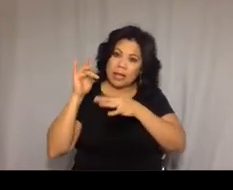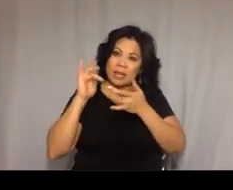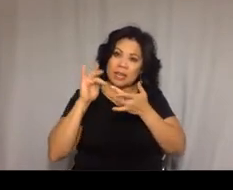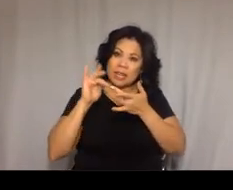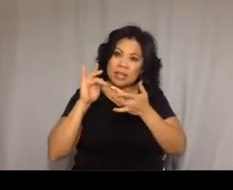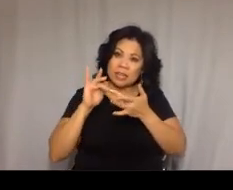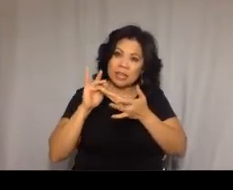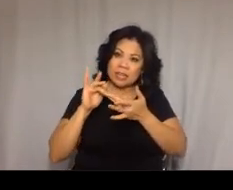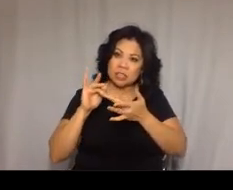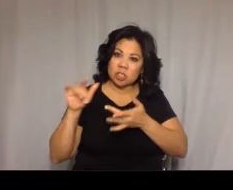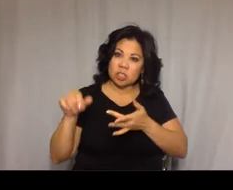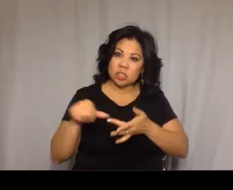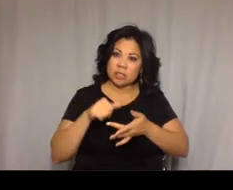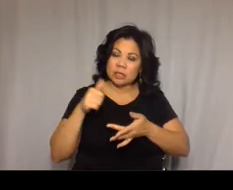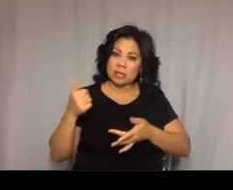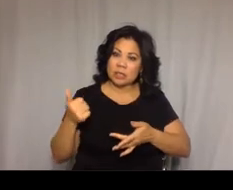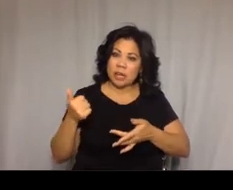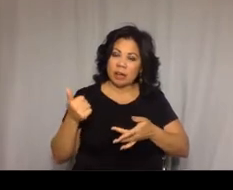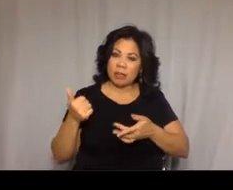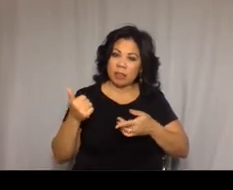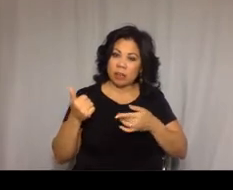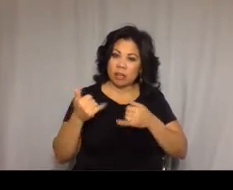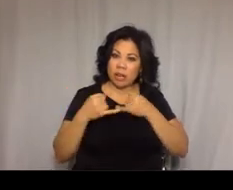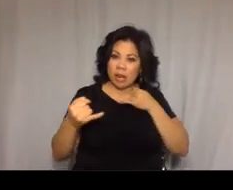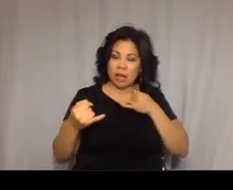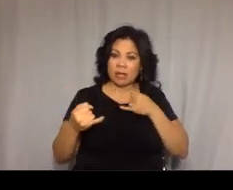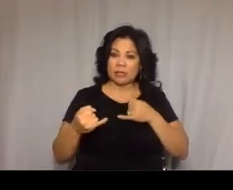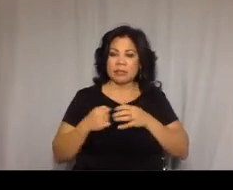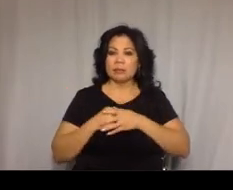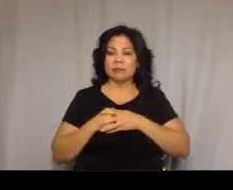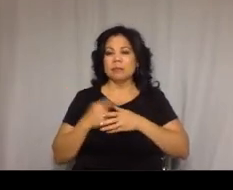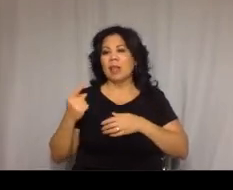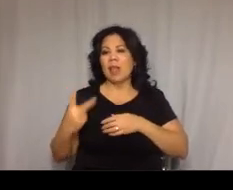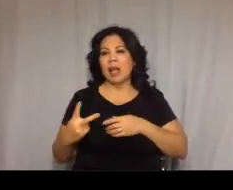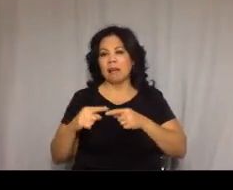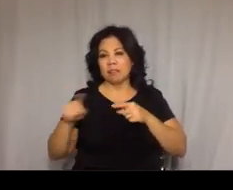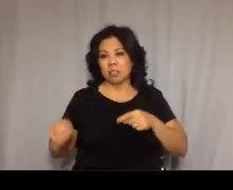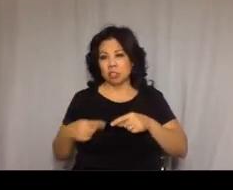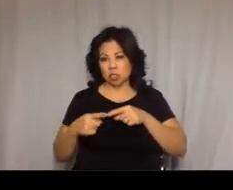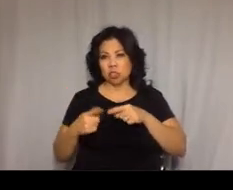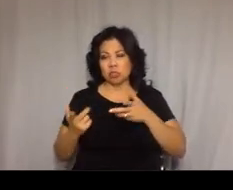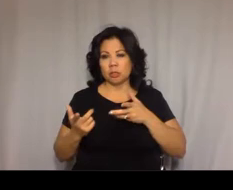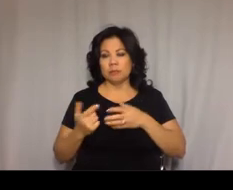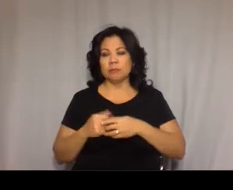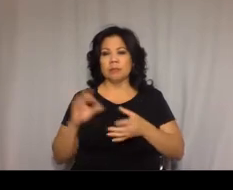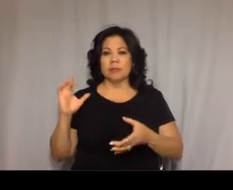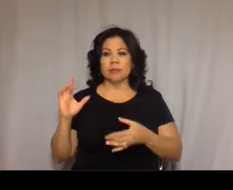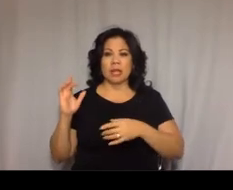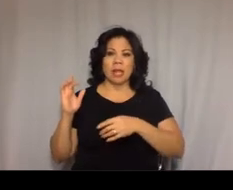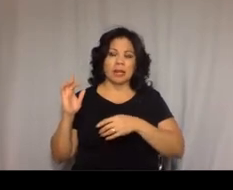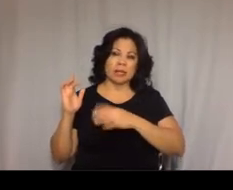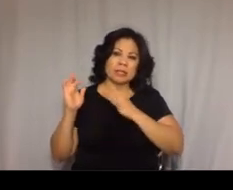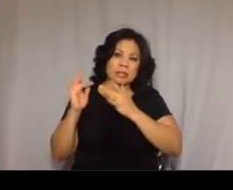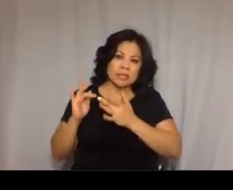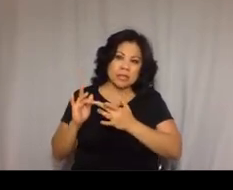wing stopped, and we're just going to make an arch, just like a half circle that ends up connecting to our